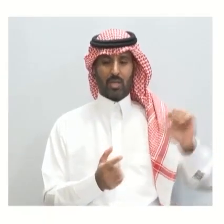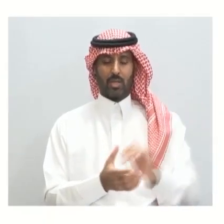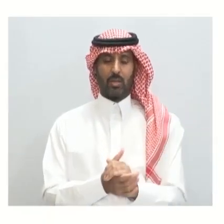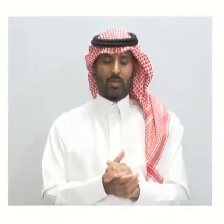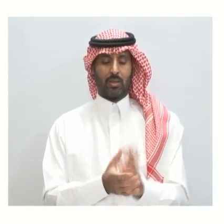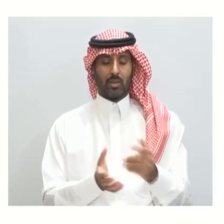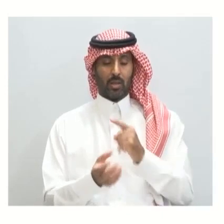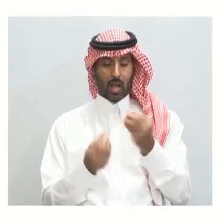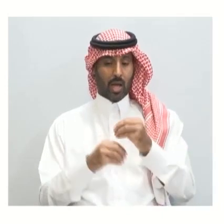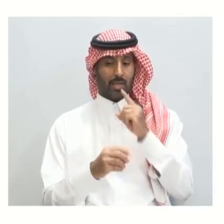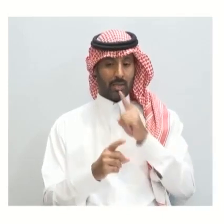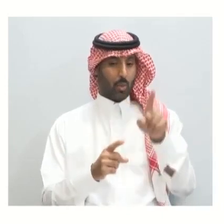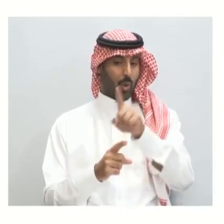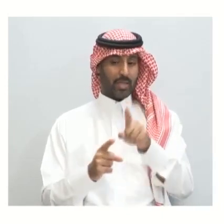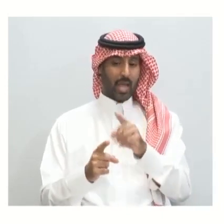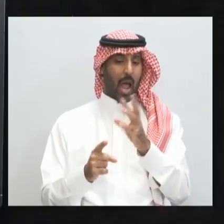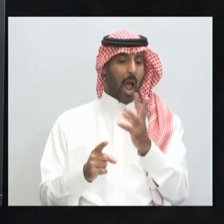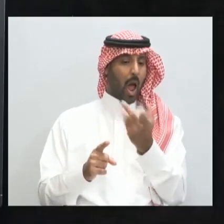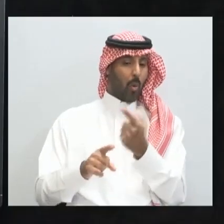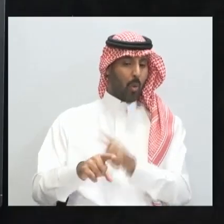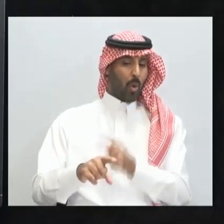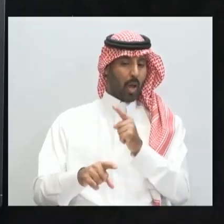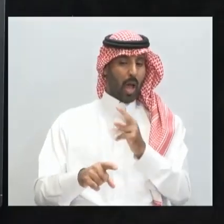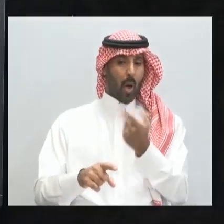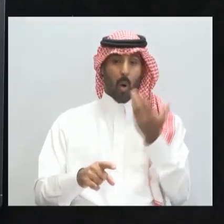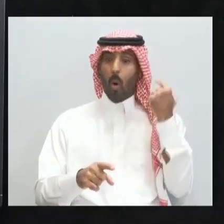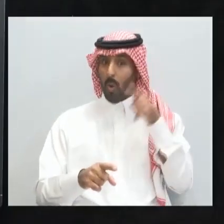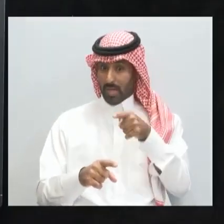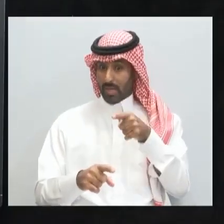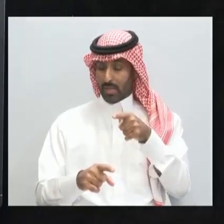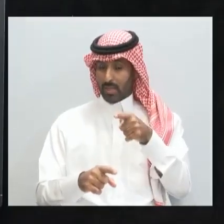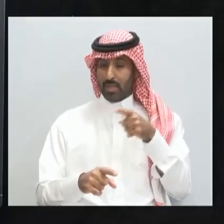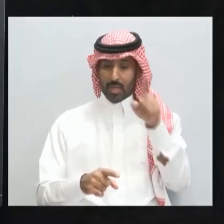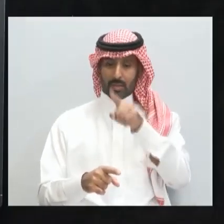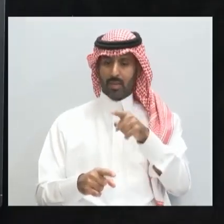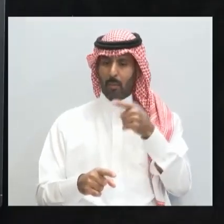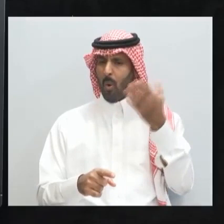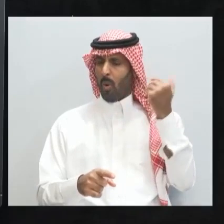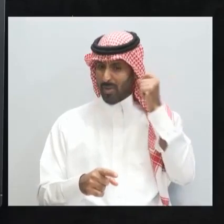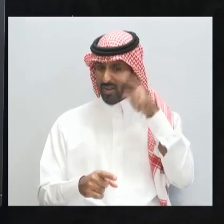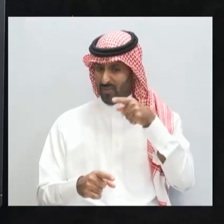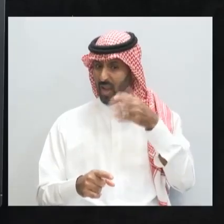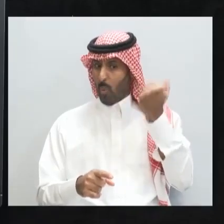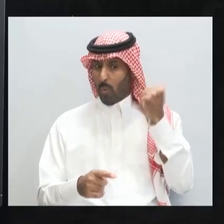We also asked questions using how long and have you ever to ask about experience.